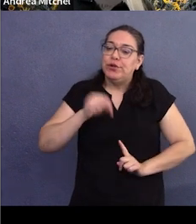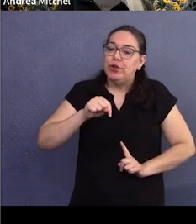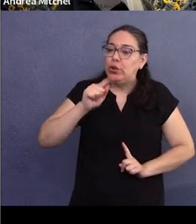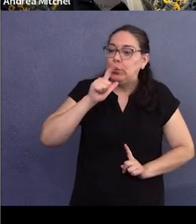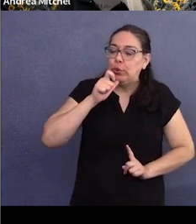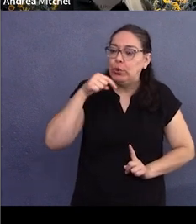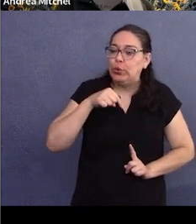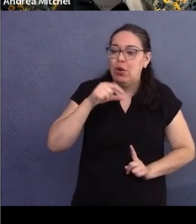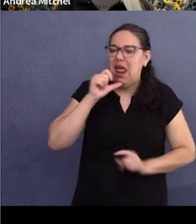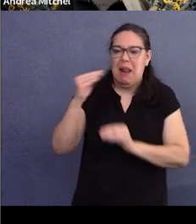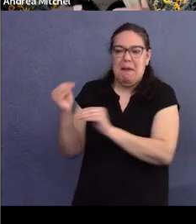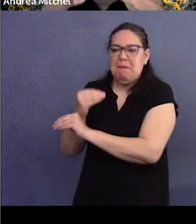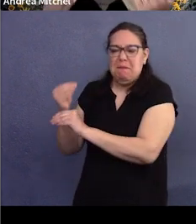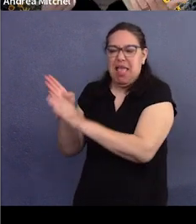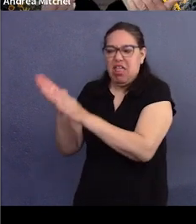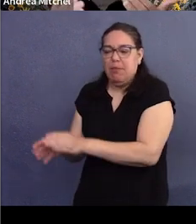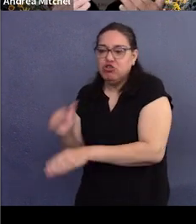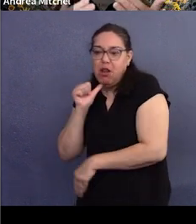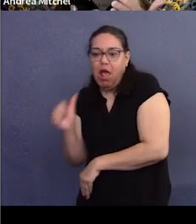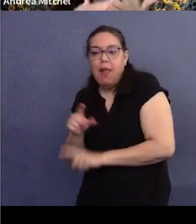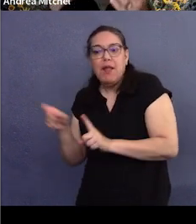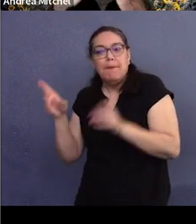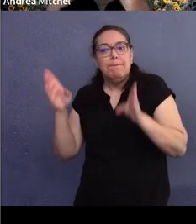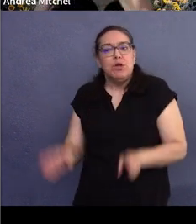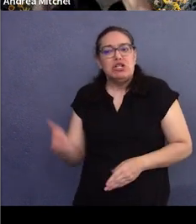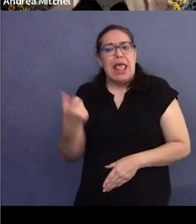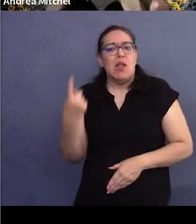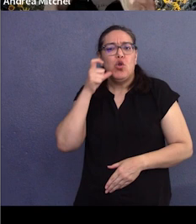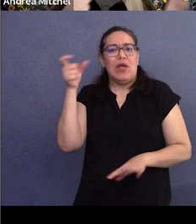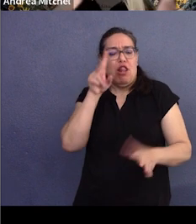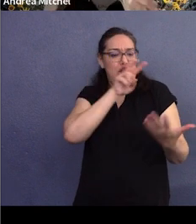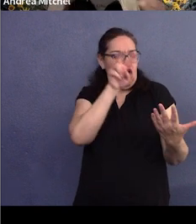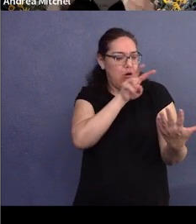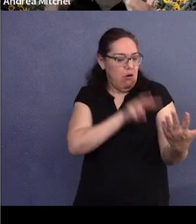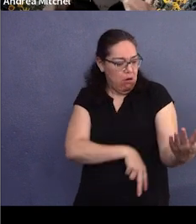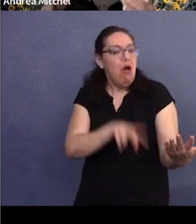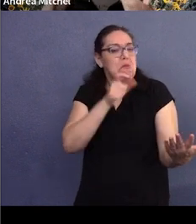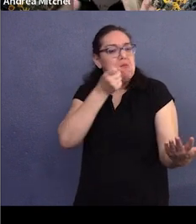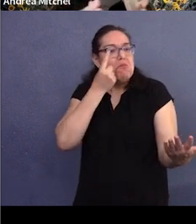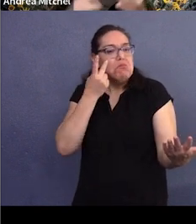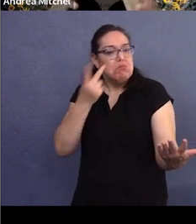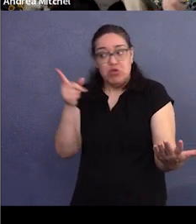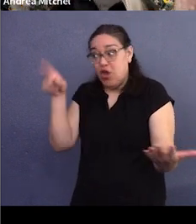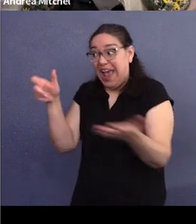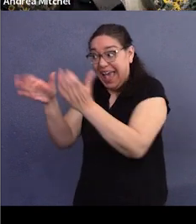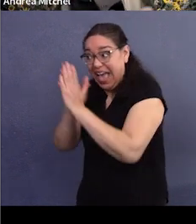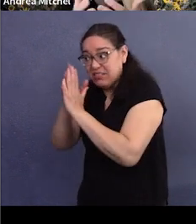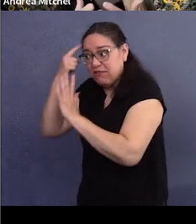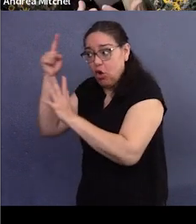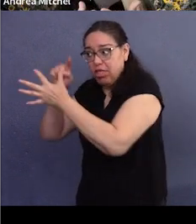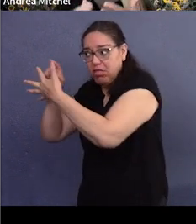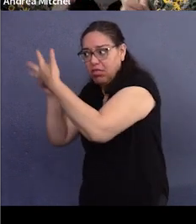a math person. It's for a person to look at it and to see how these positions, how these asks fit into the